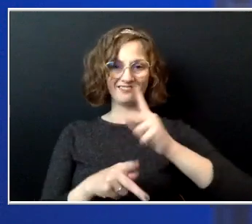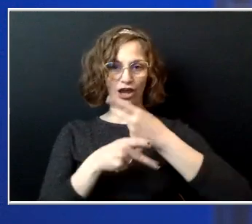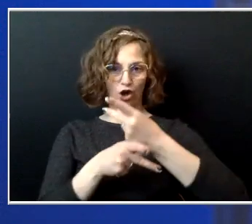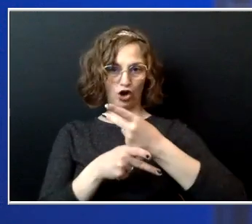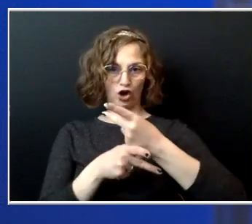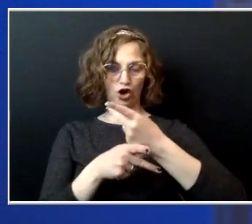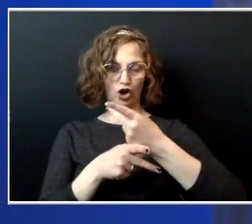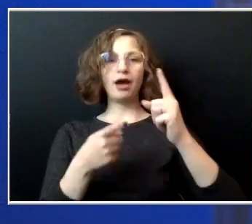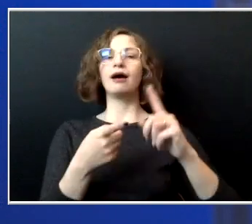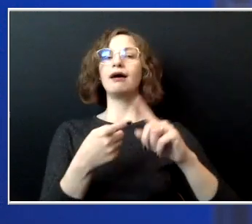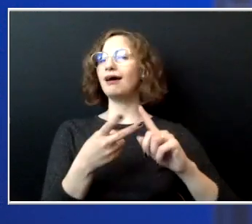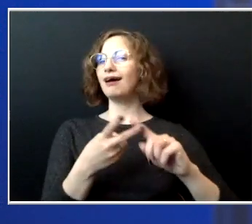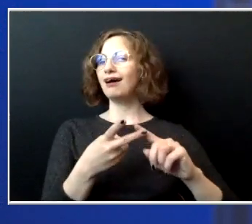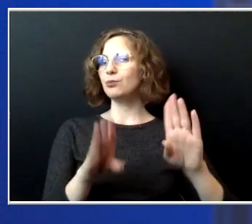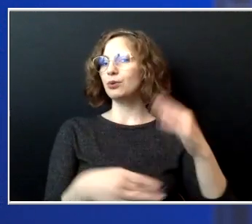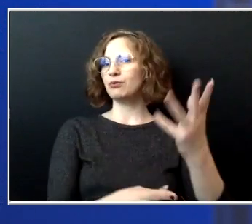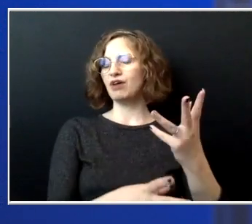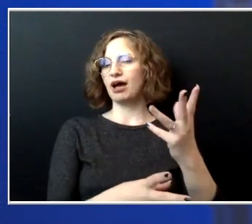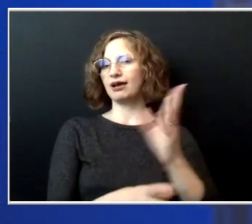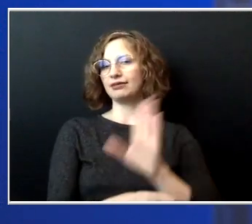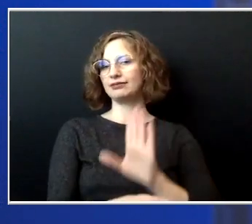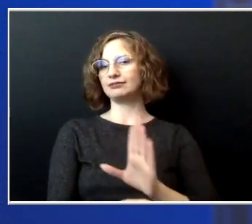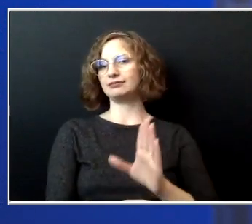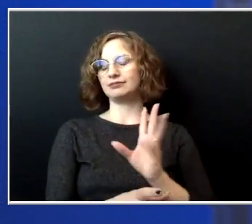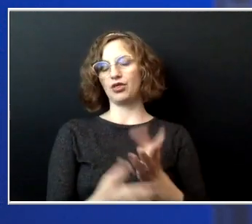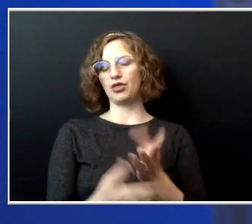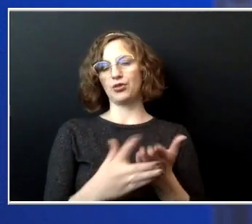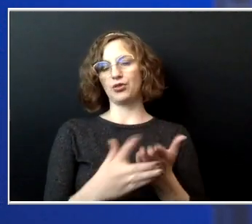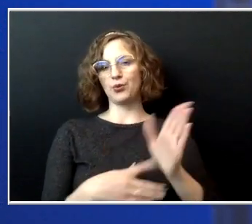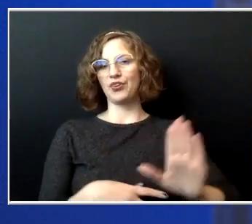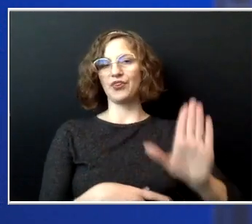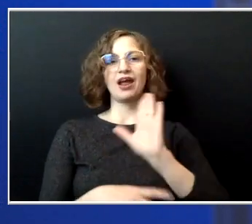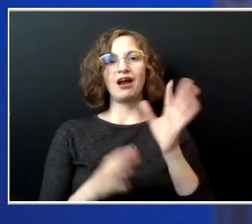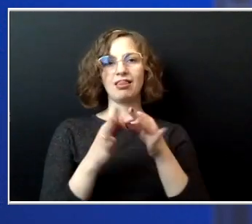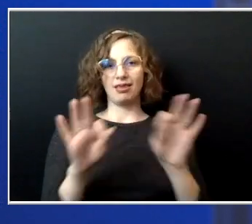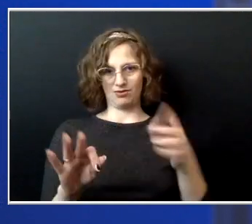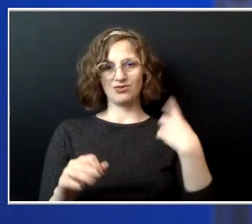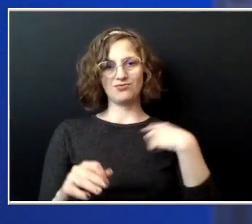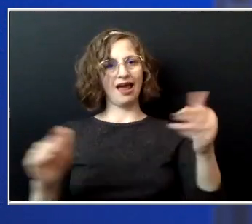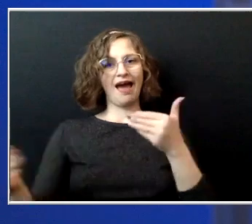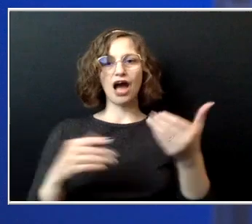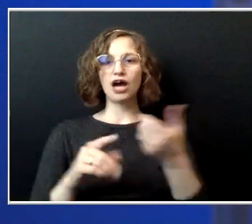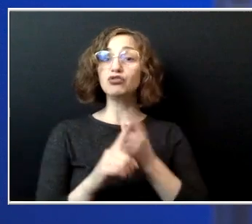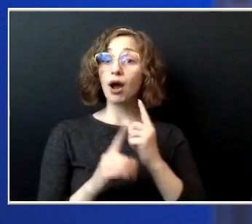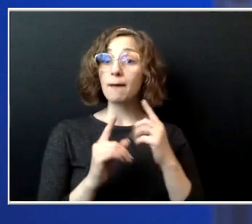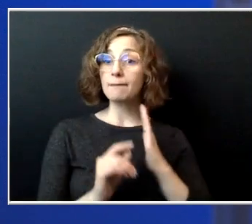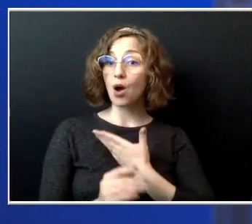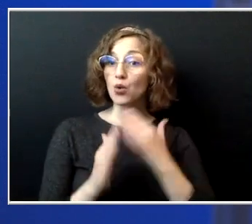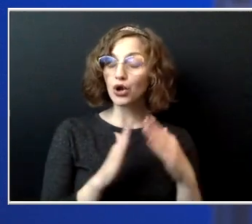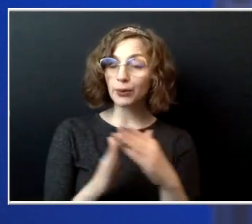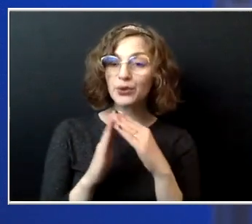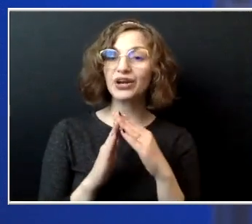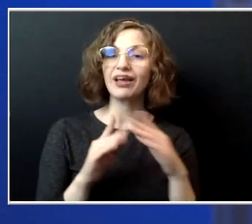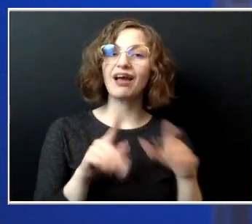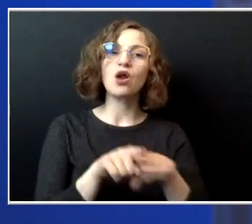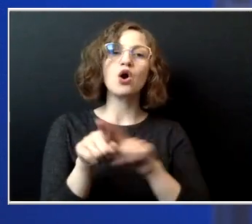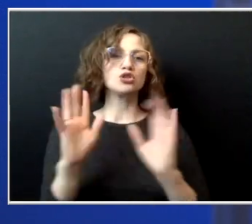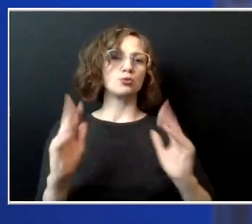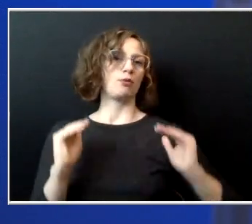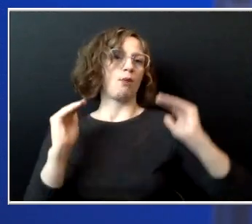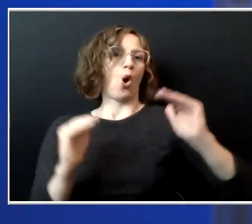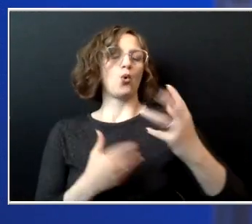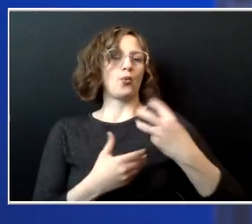within our community. We hire from within our community, but also promote within our community. Really work hard